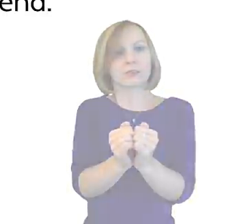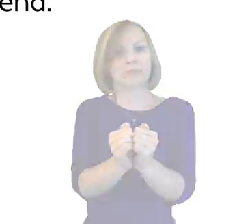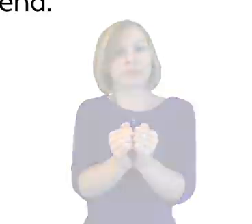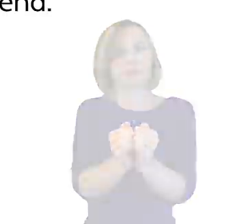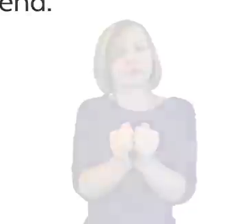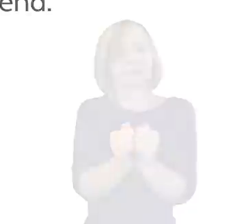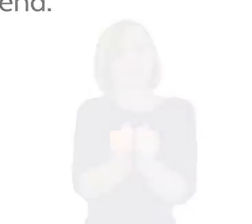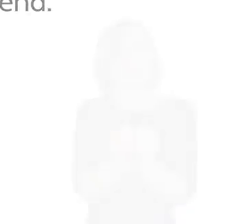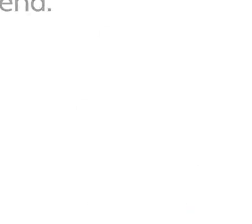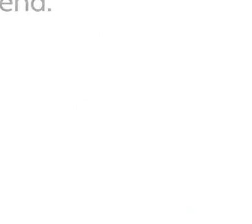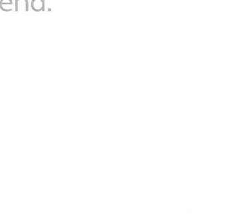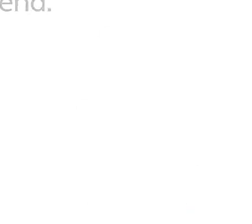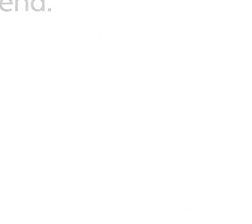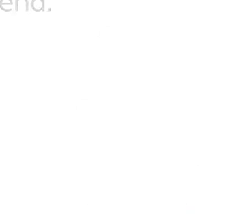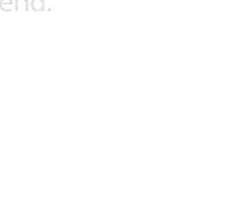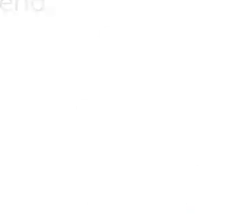Amen.